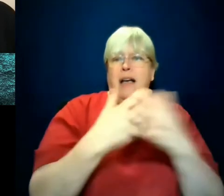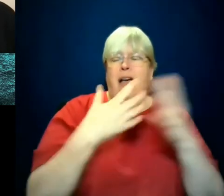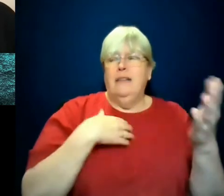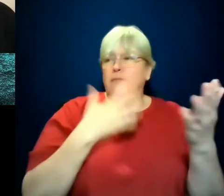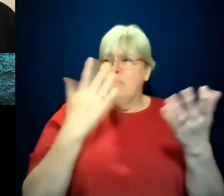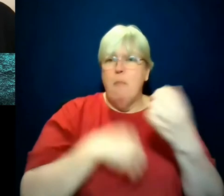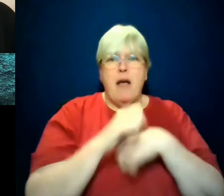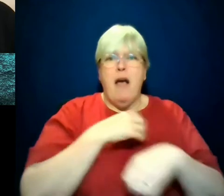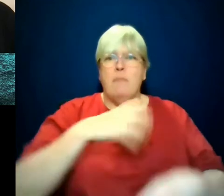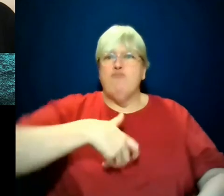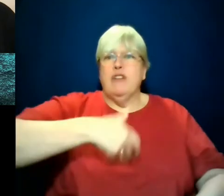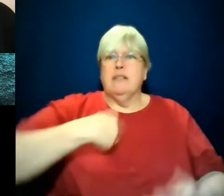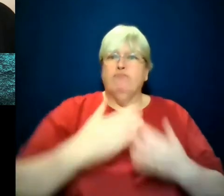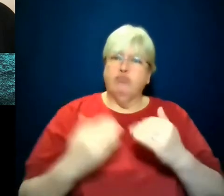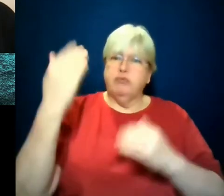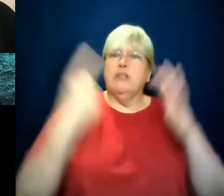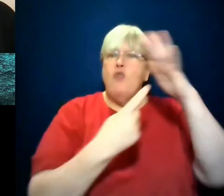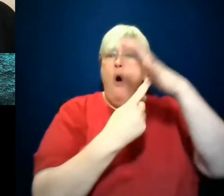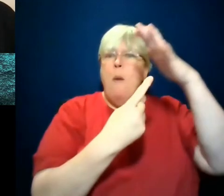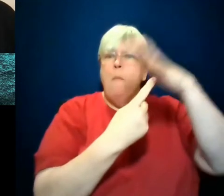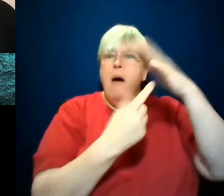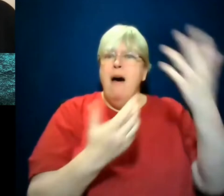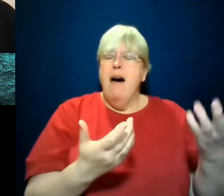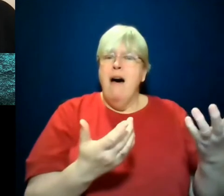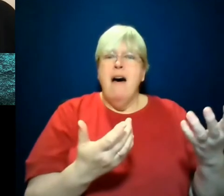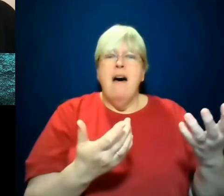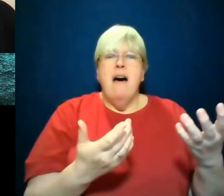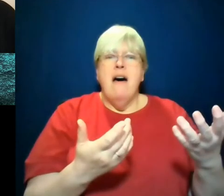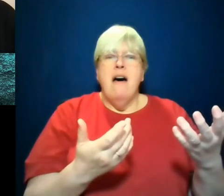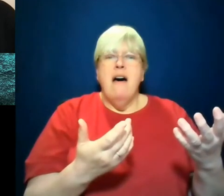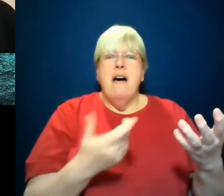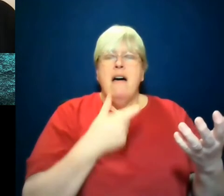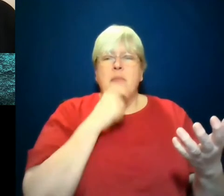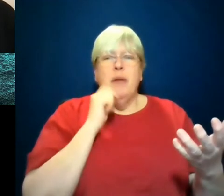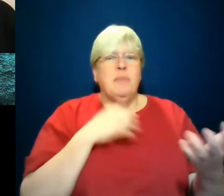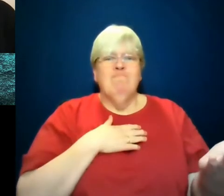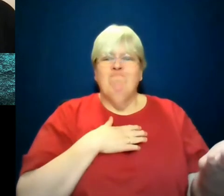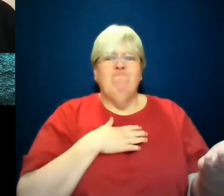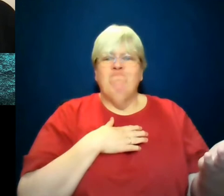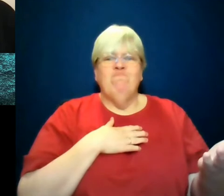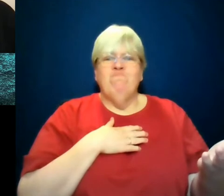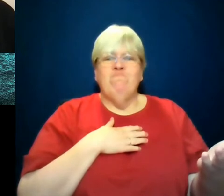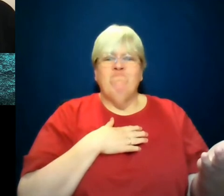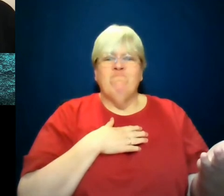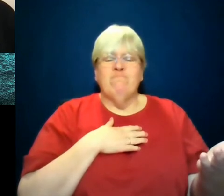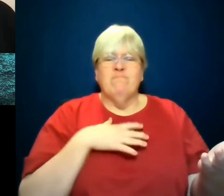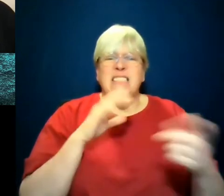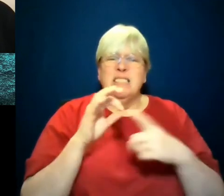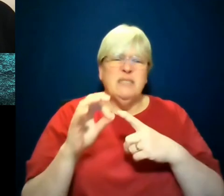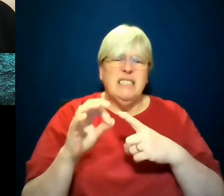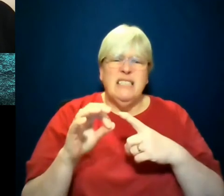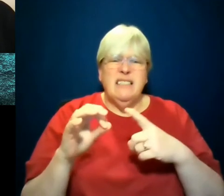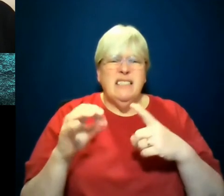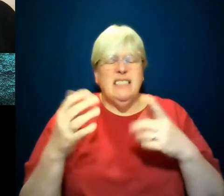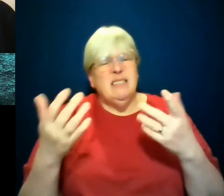the top office in the land, and to the degree that people of a certain ilk, I think it's been said